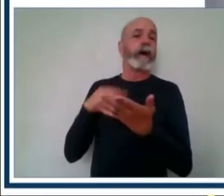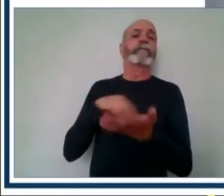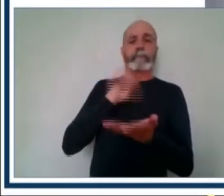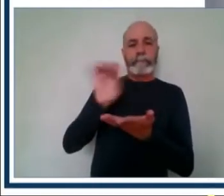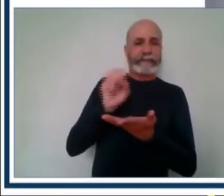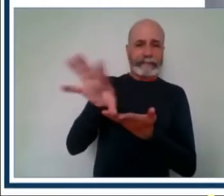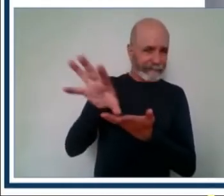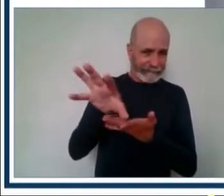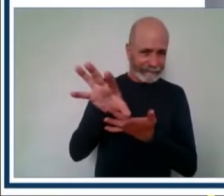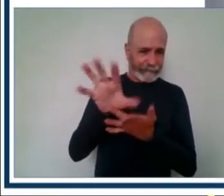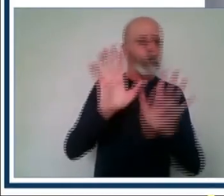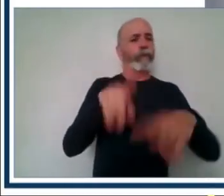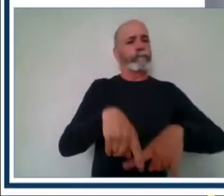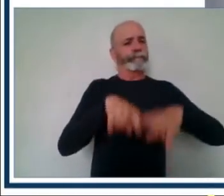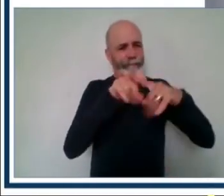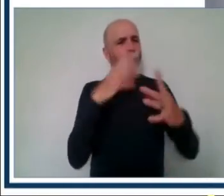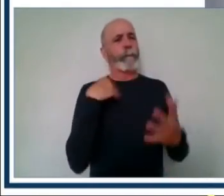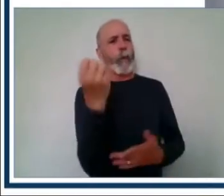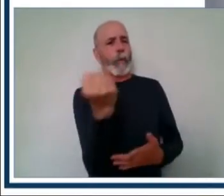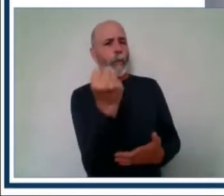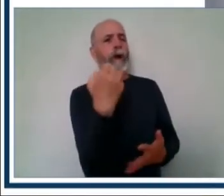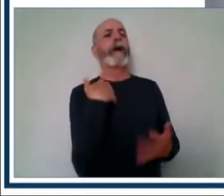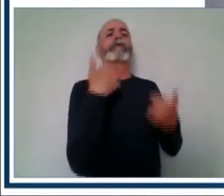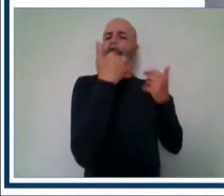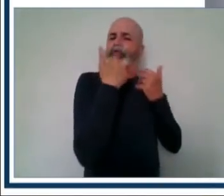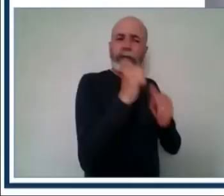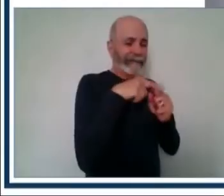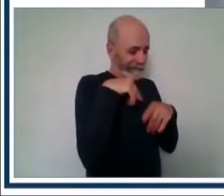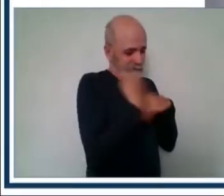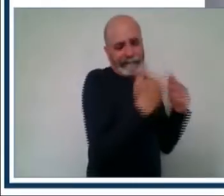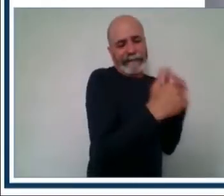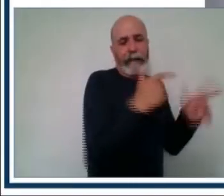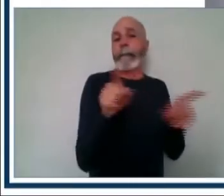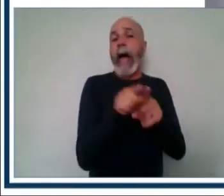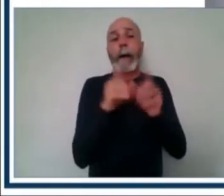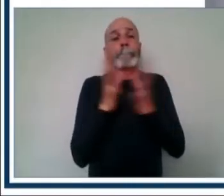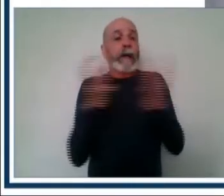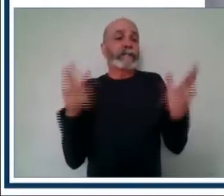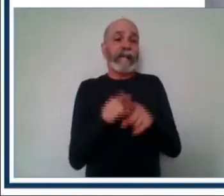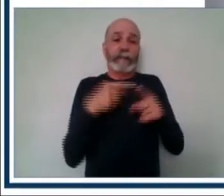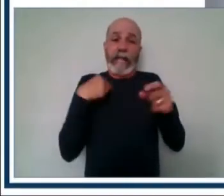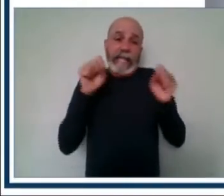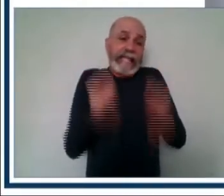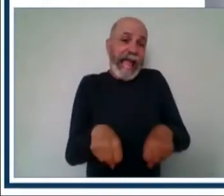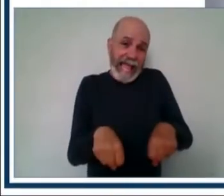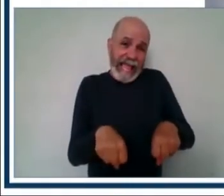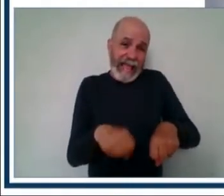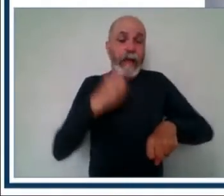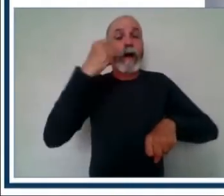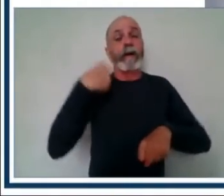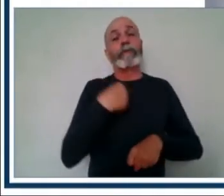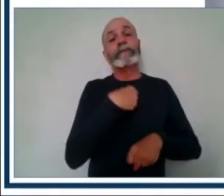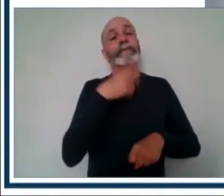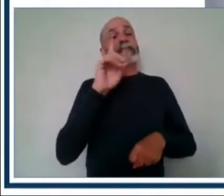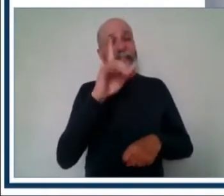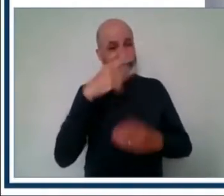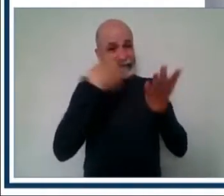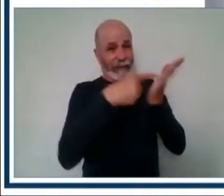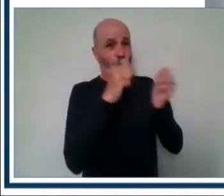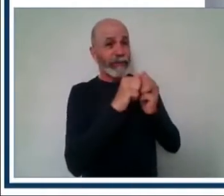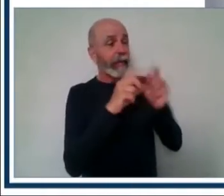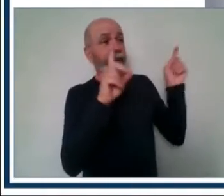out as quickly as possible. We've engaged Dalhousie and the administration team that has already operated past